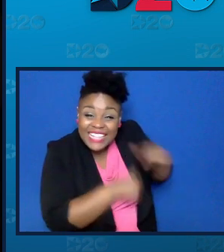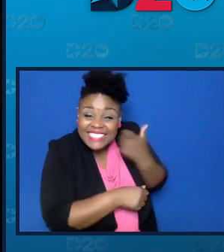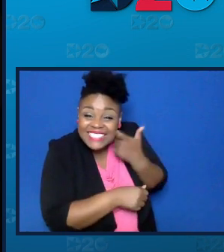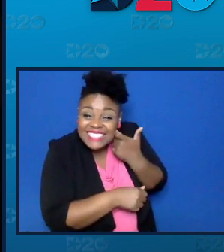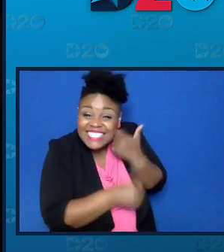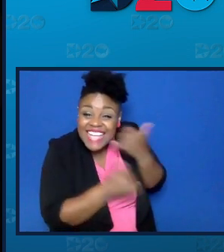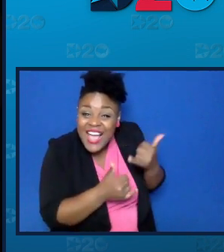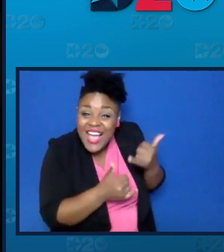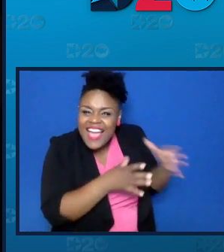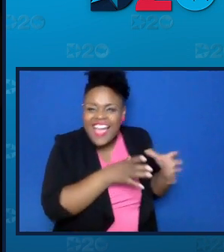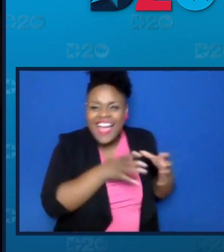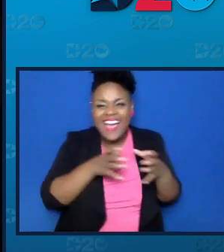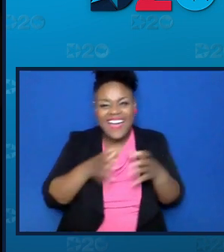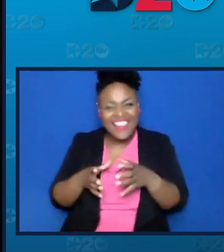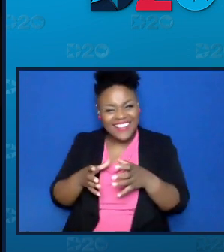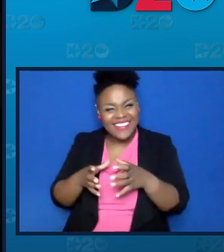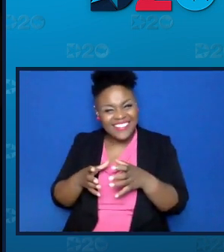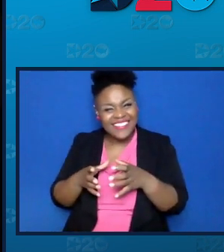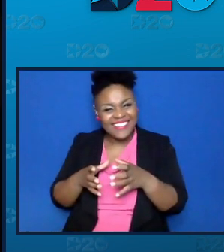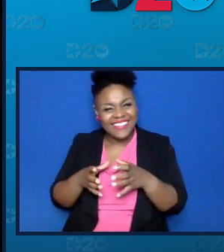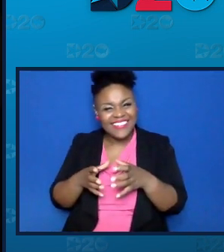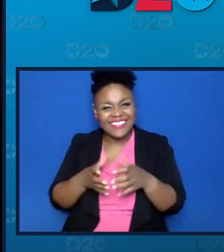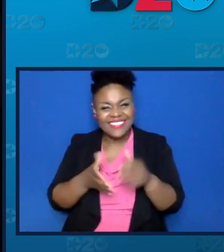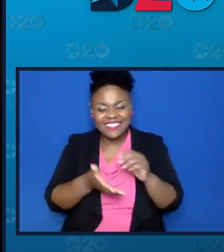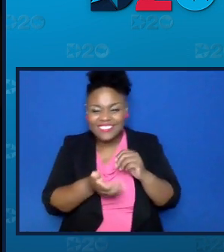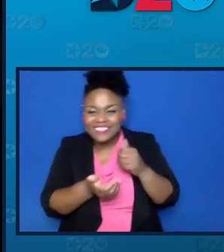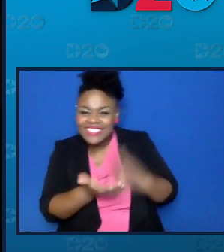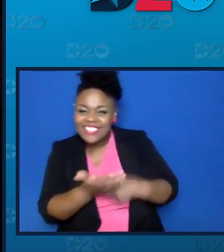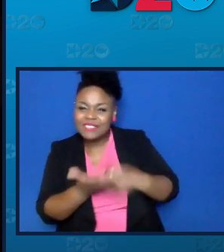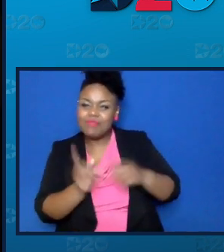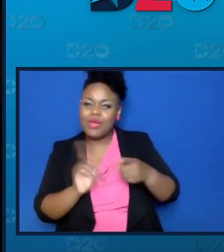got together to talk about the Joe we know.